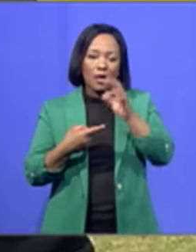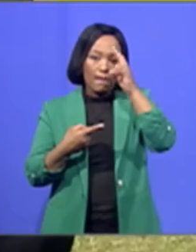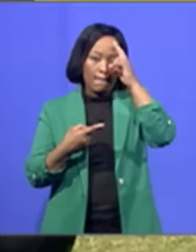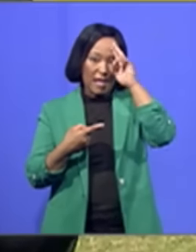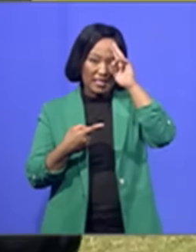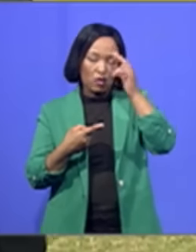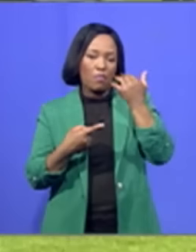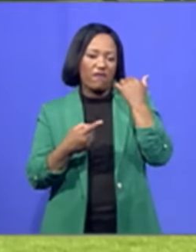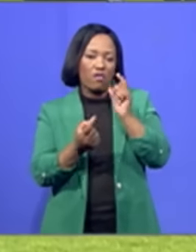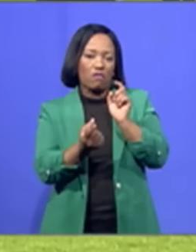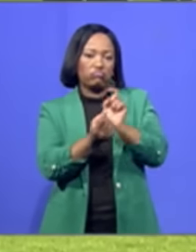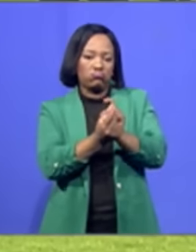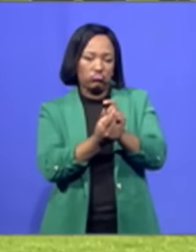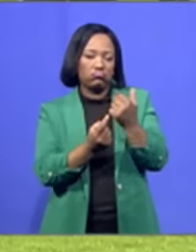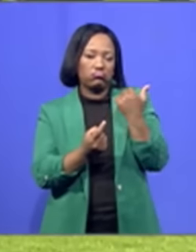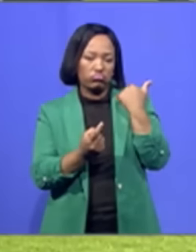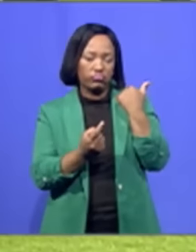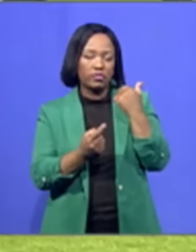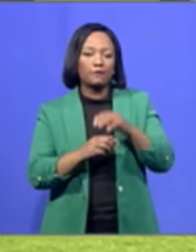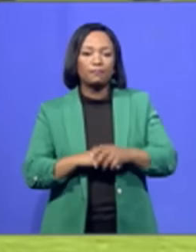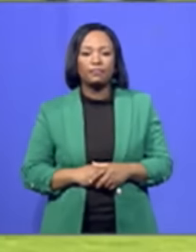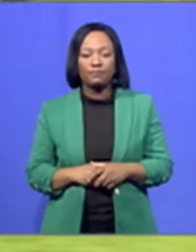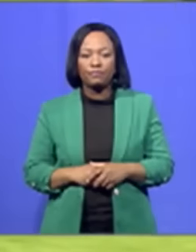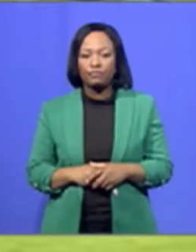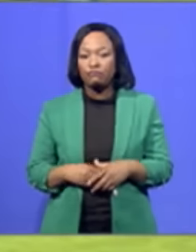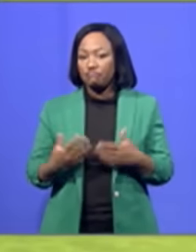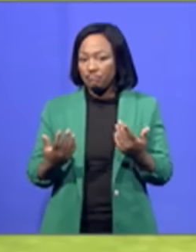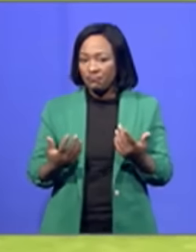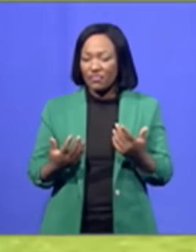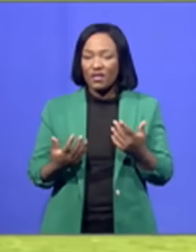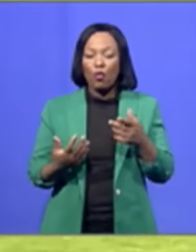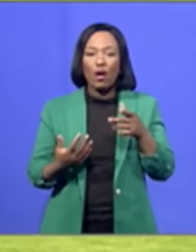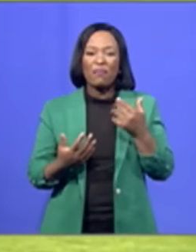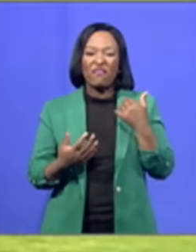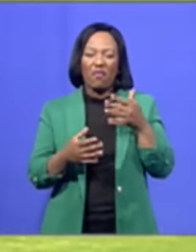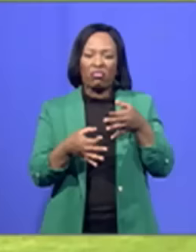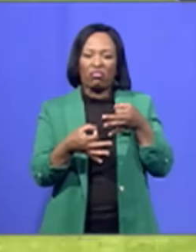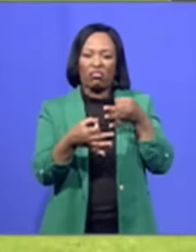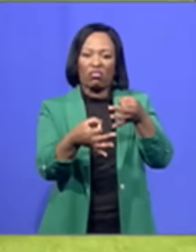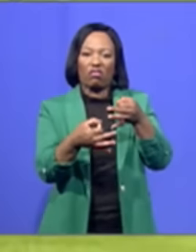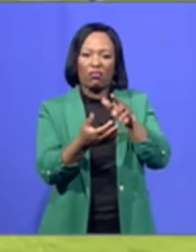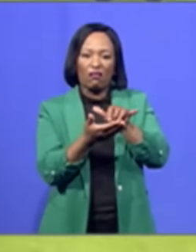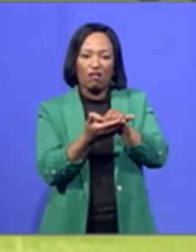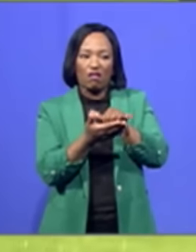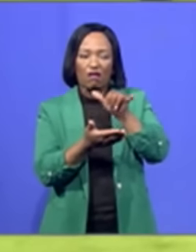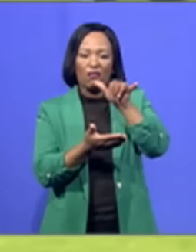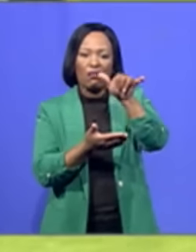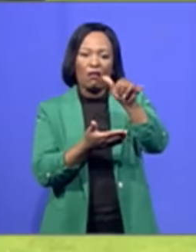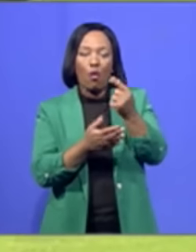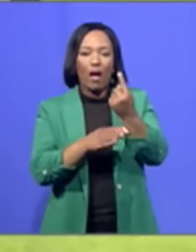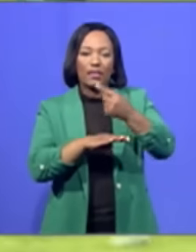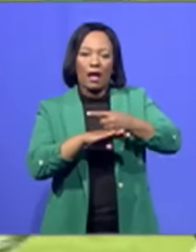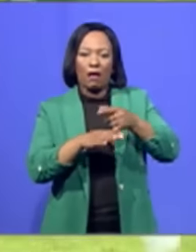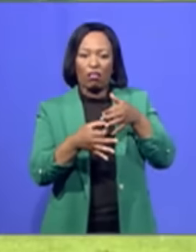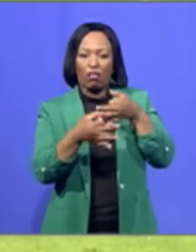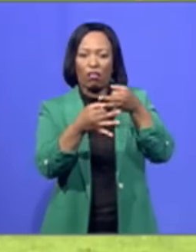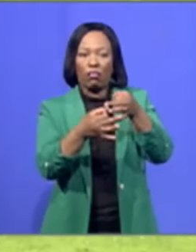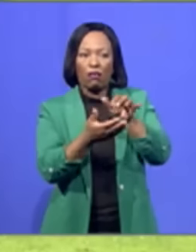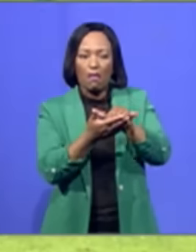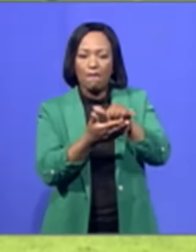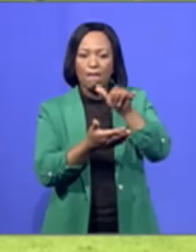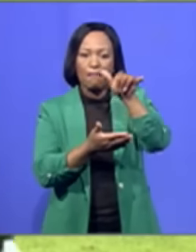played against them in the past. Morago ga gore leeto la bona le bušetšwe morago ka letšatši le le tee, Bafana